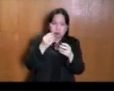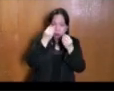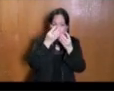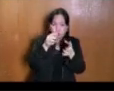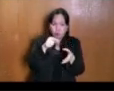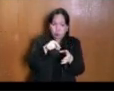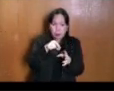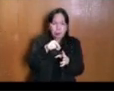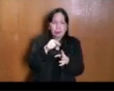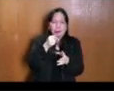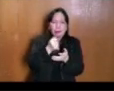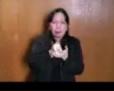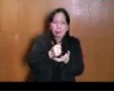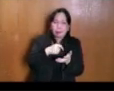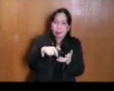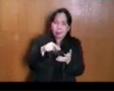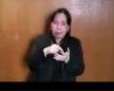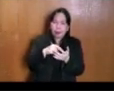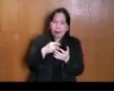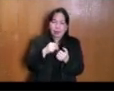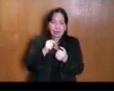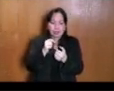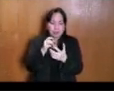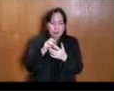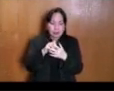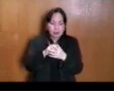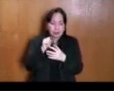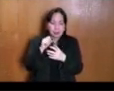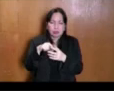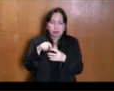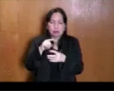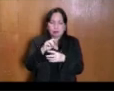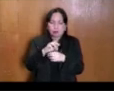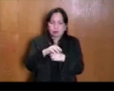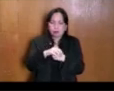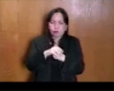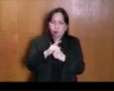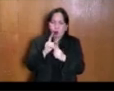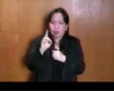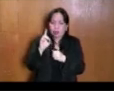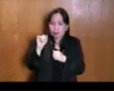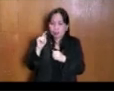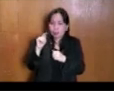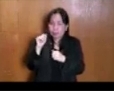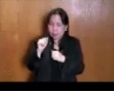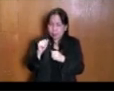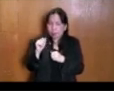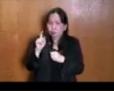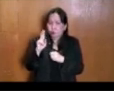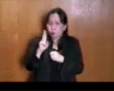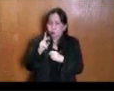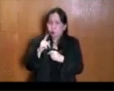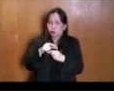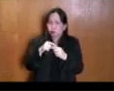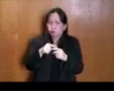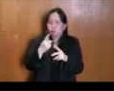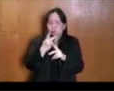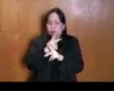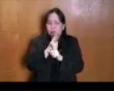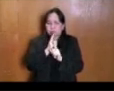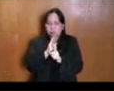encompasses techniques that automatically extract patterns from large amounts of data, which can then be used to make predictions on new